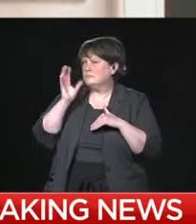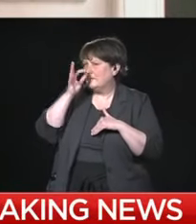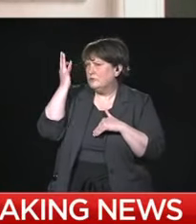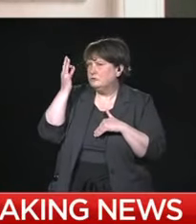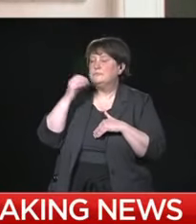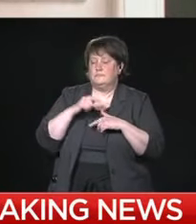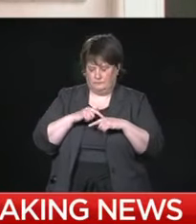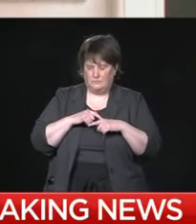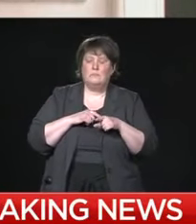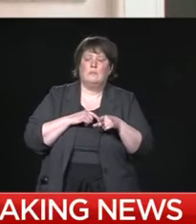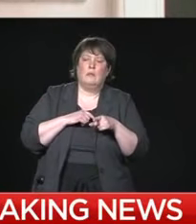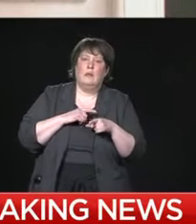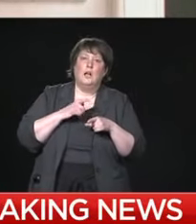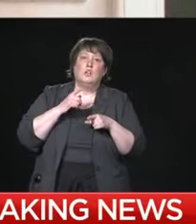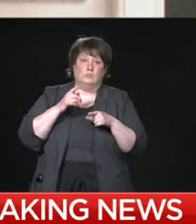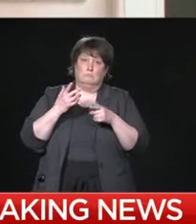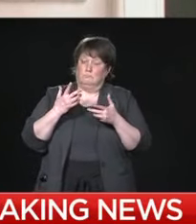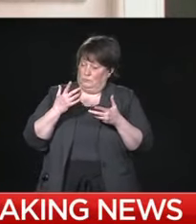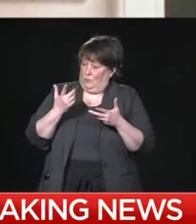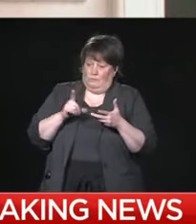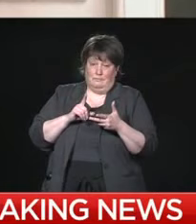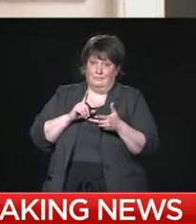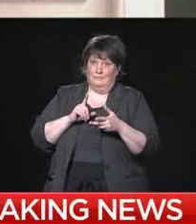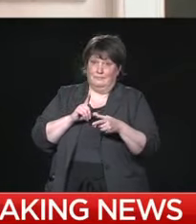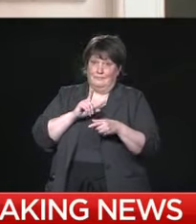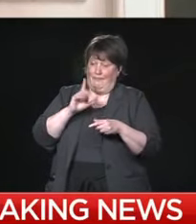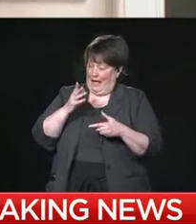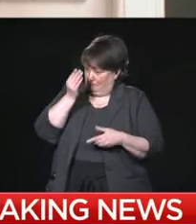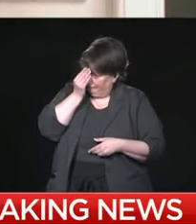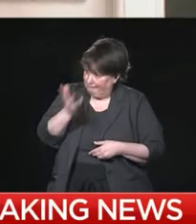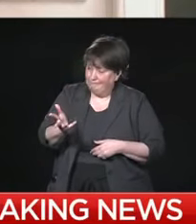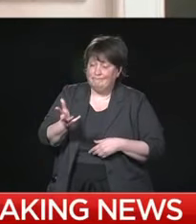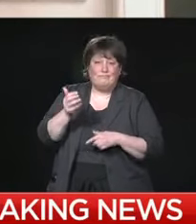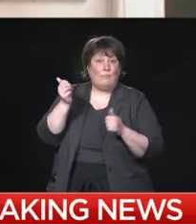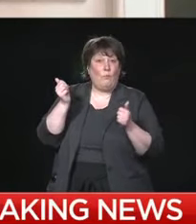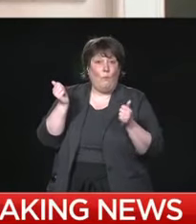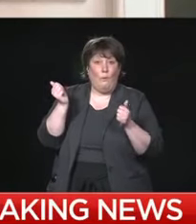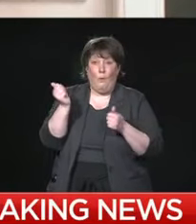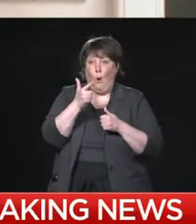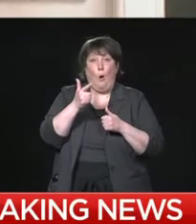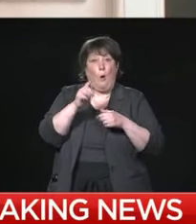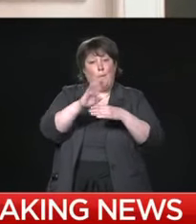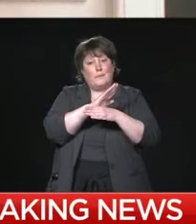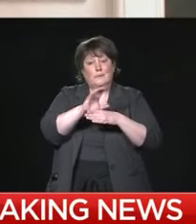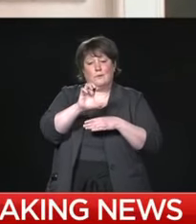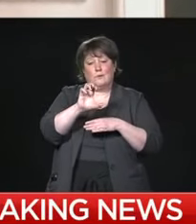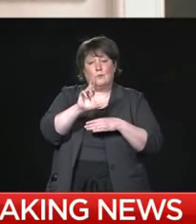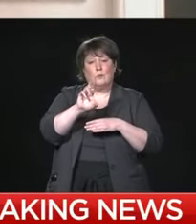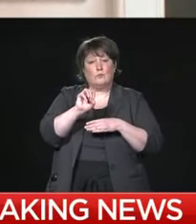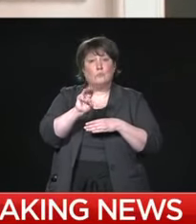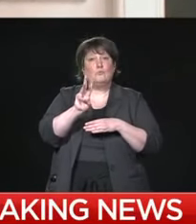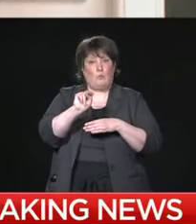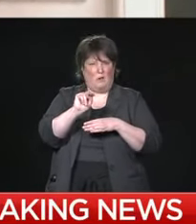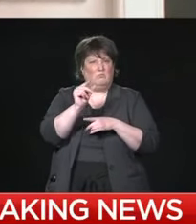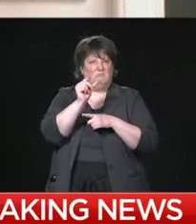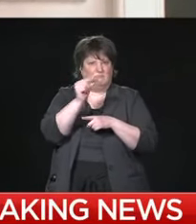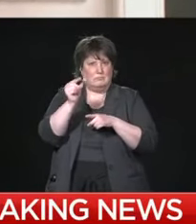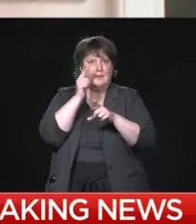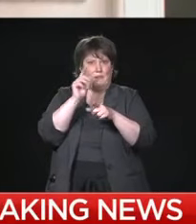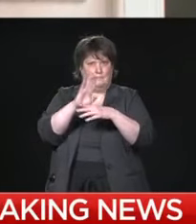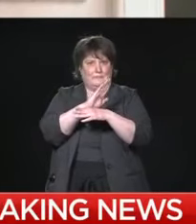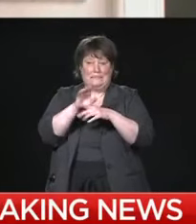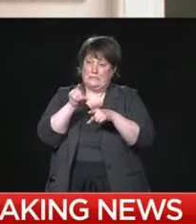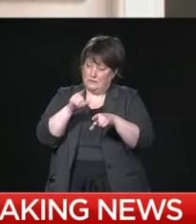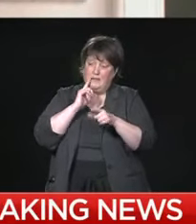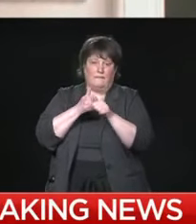Well, I can assure you, in fact, that all Crown corporations are following the advice given by our medical